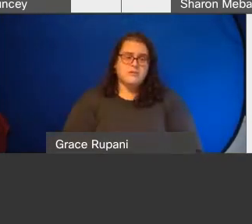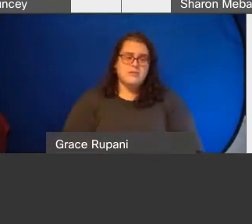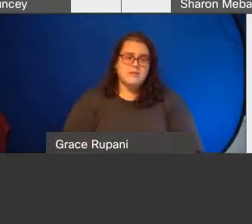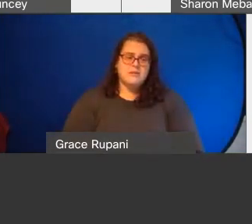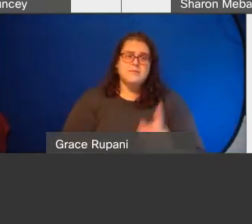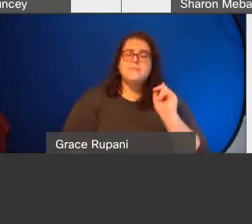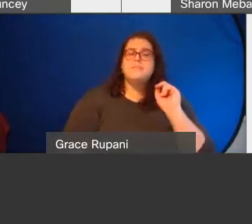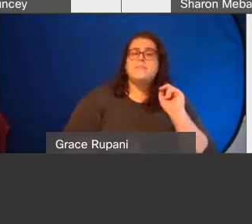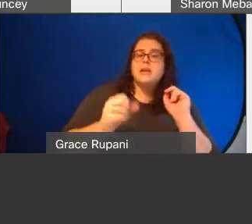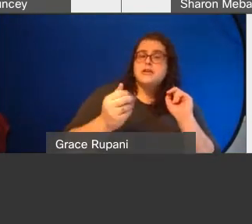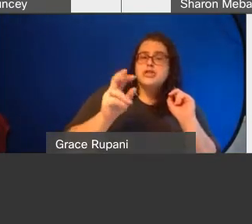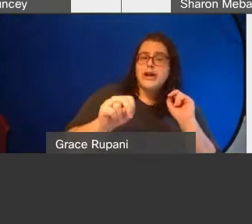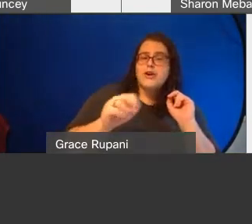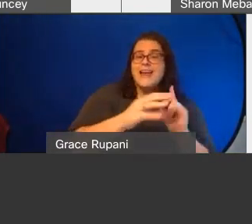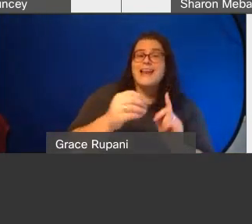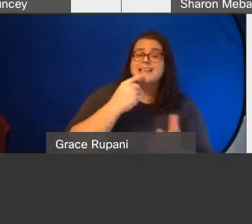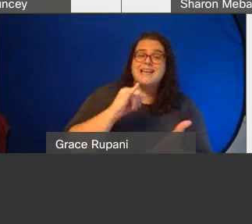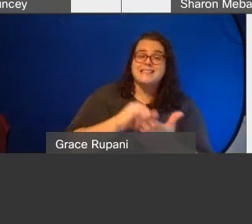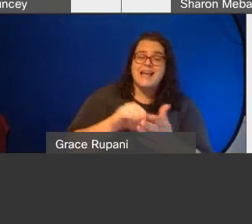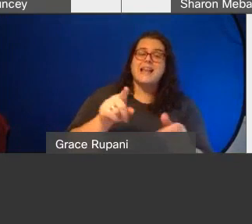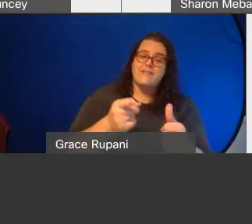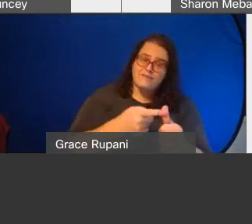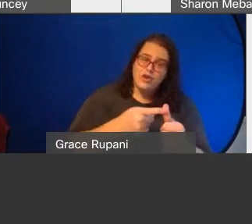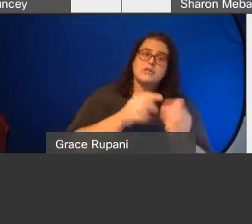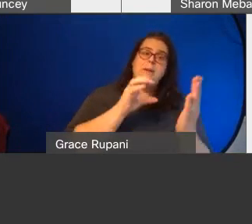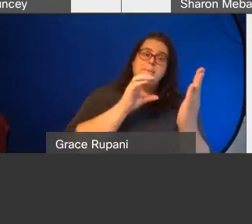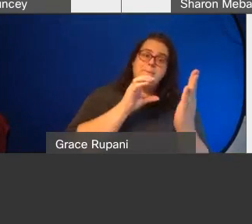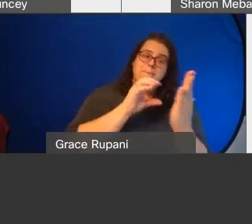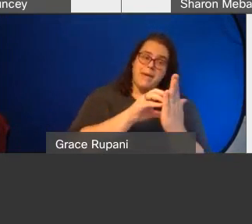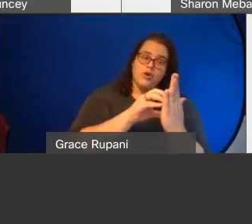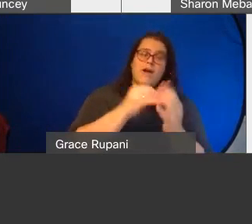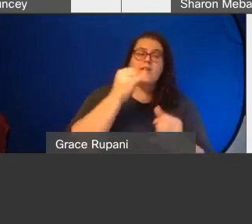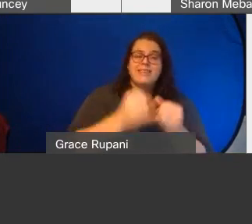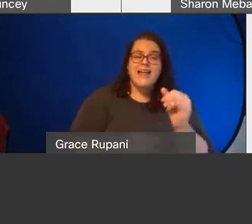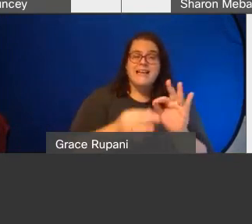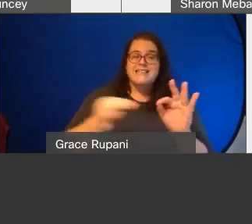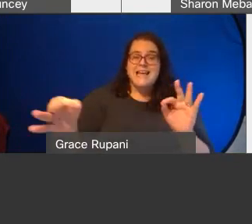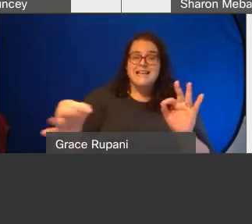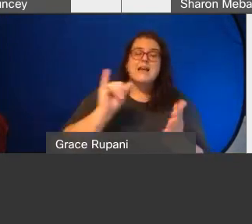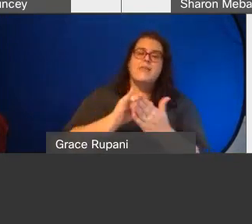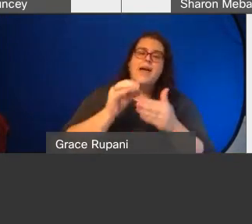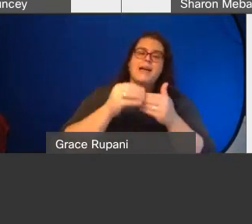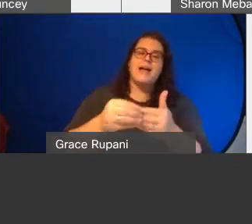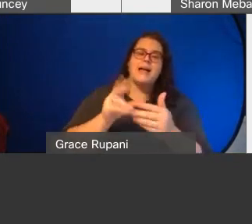last sentence. This guidance applies to all healthcare settings.